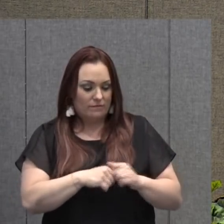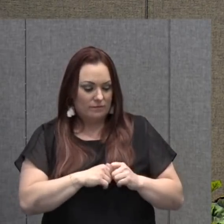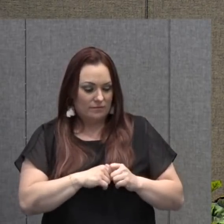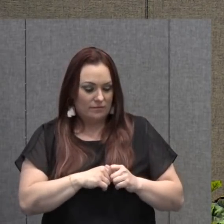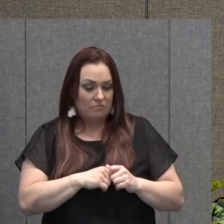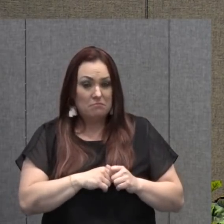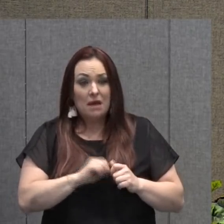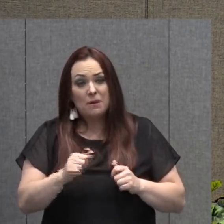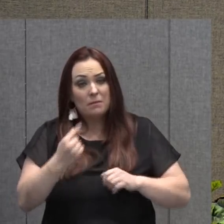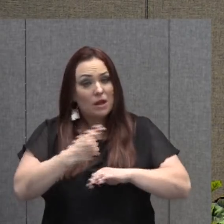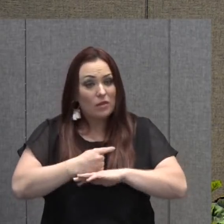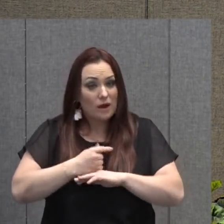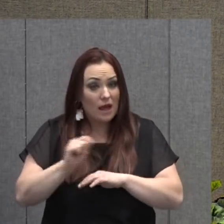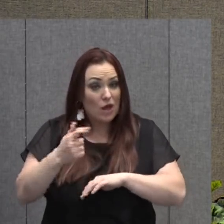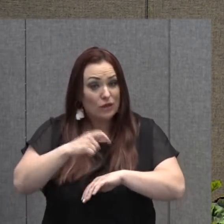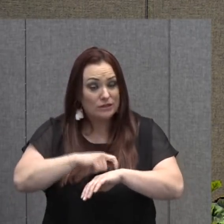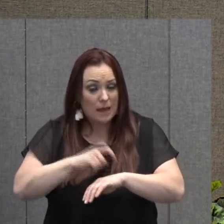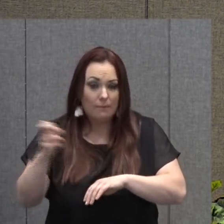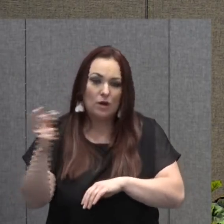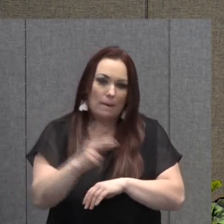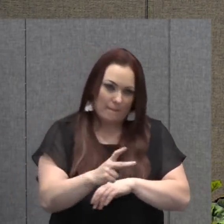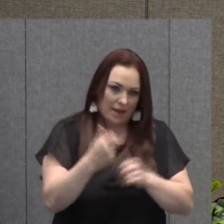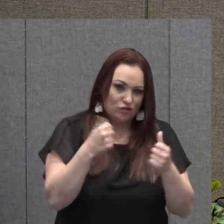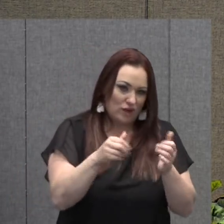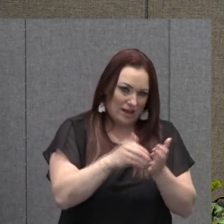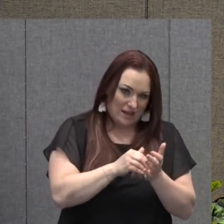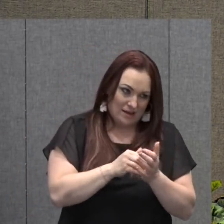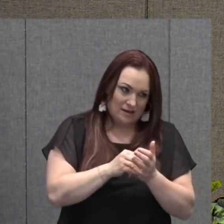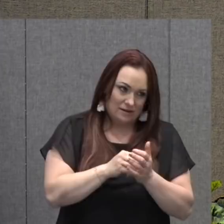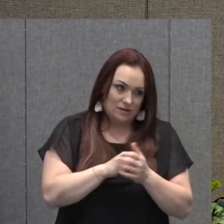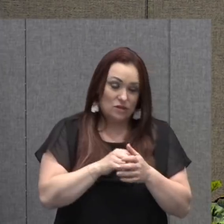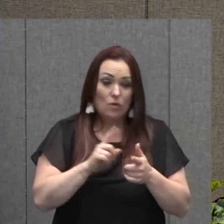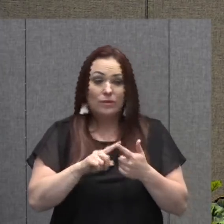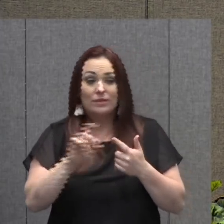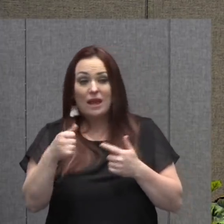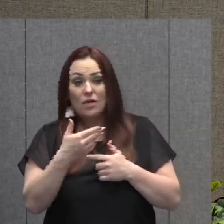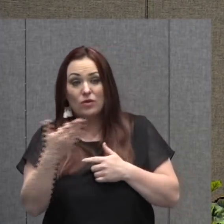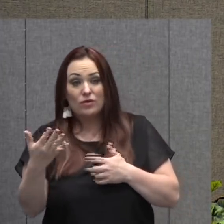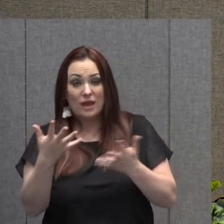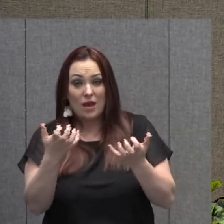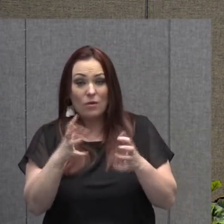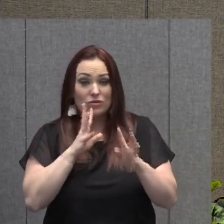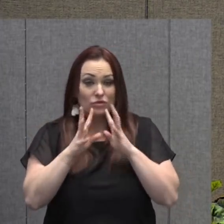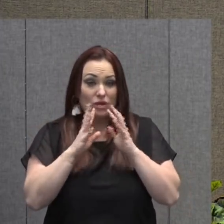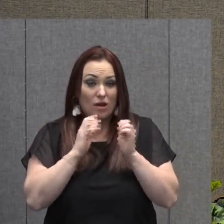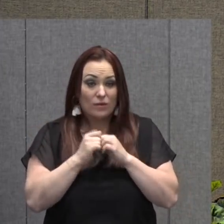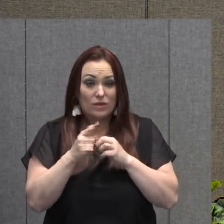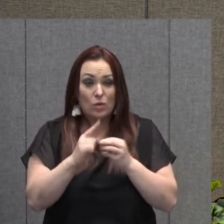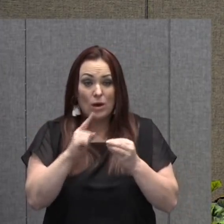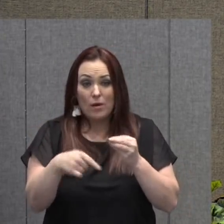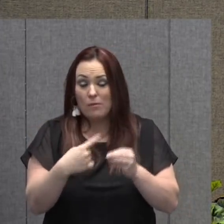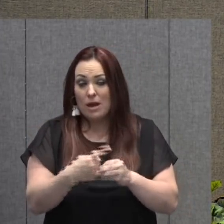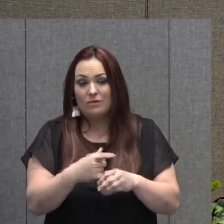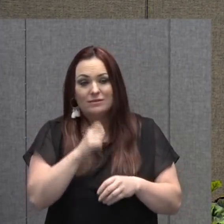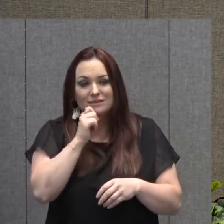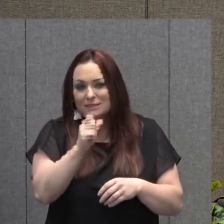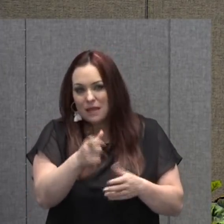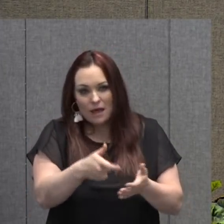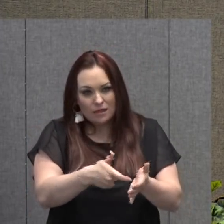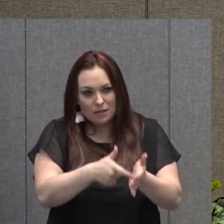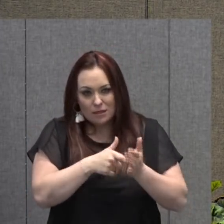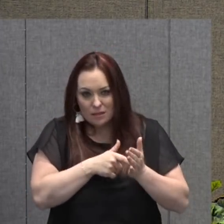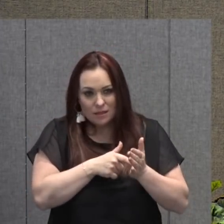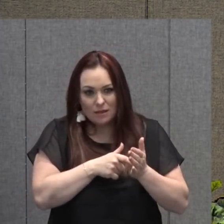time, okay? The other thing I want to talk to you guys about is this isn't the only way you have